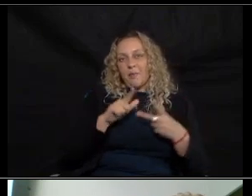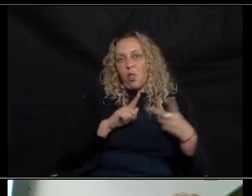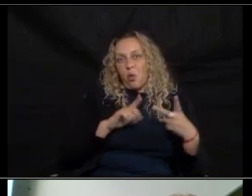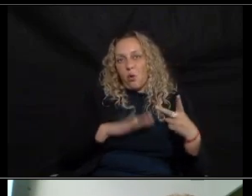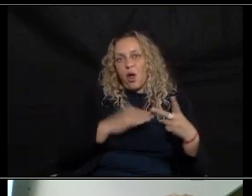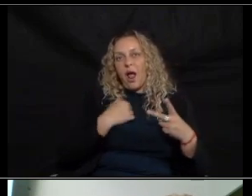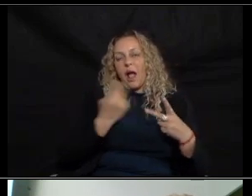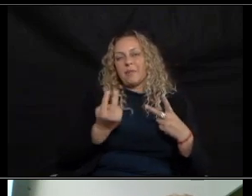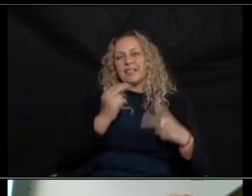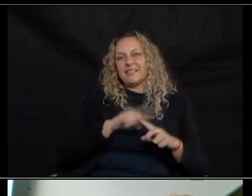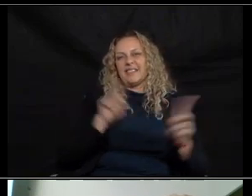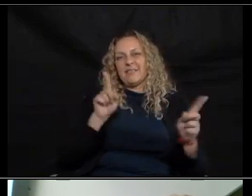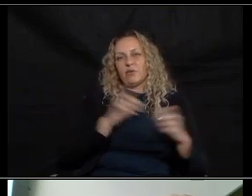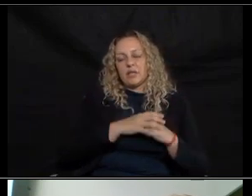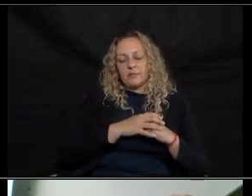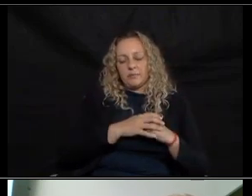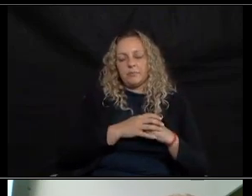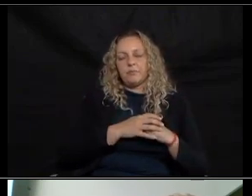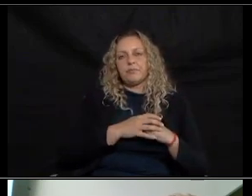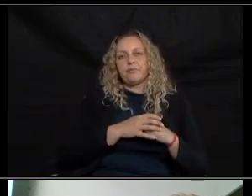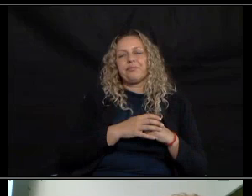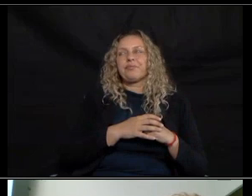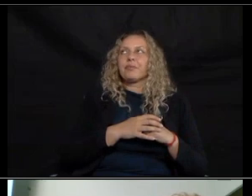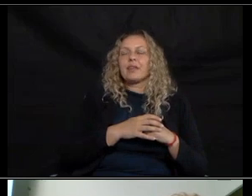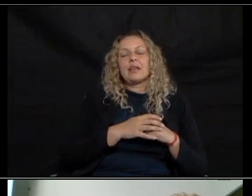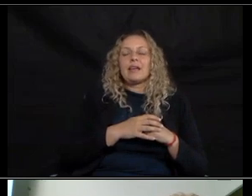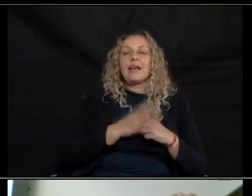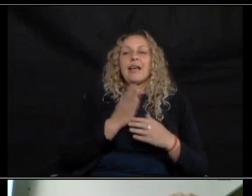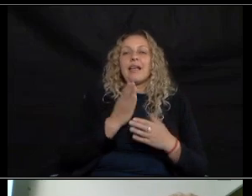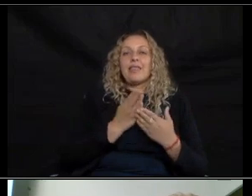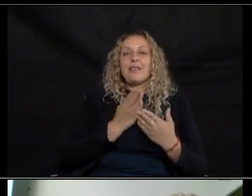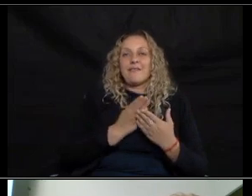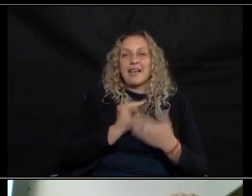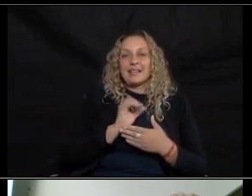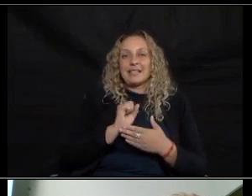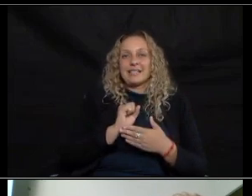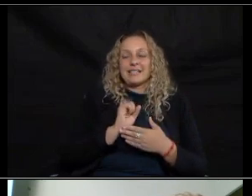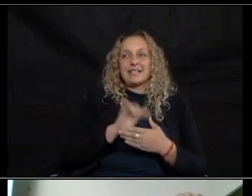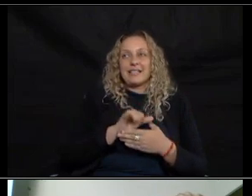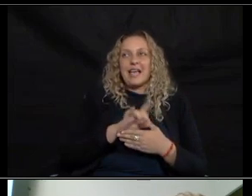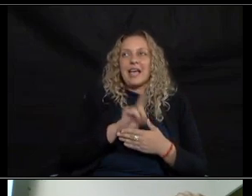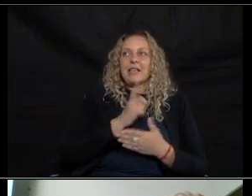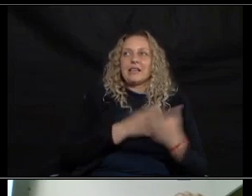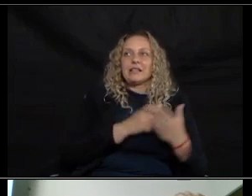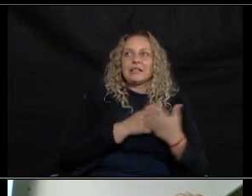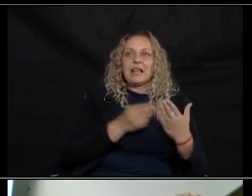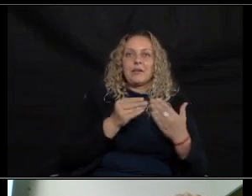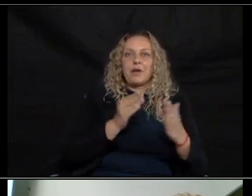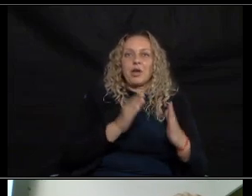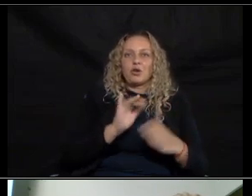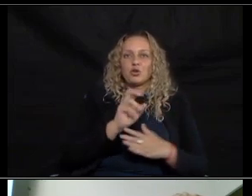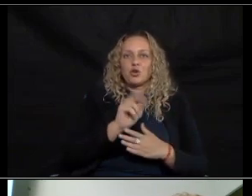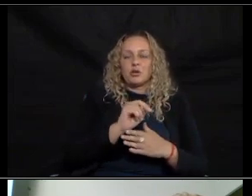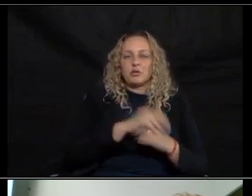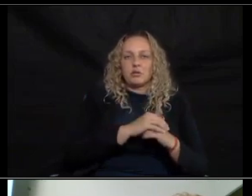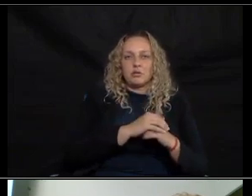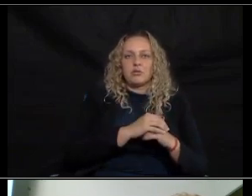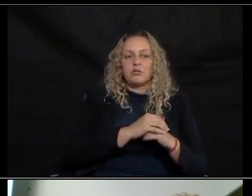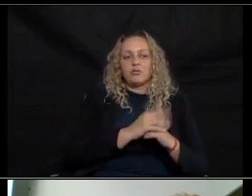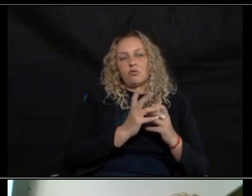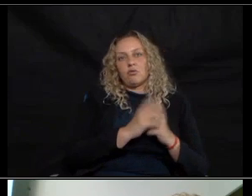see these things a little bit differently. The fact of the matter is that the taxpayers is John.